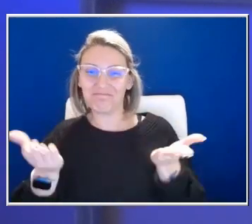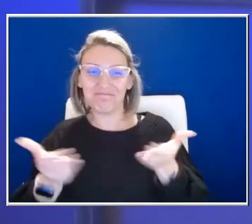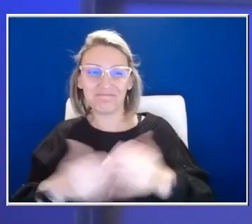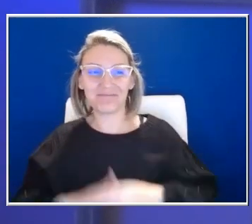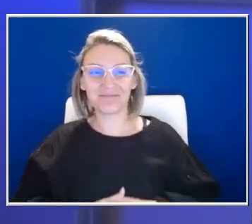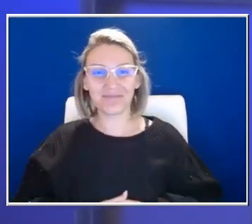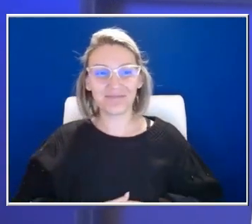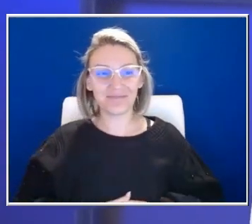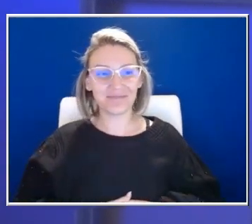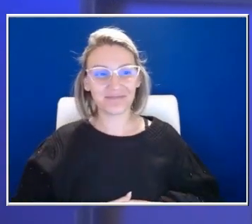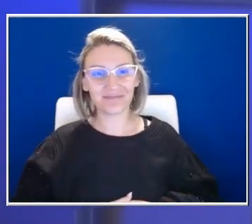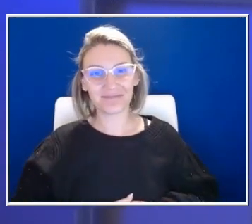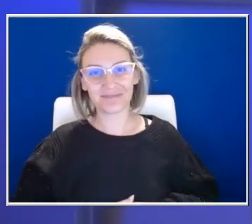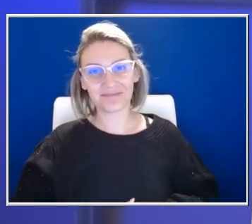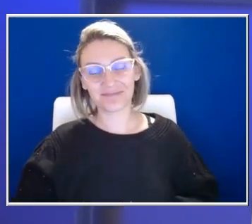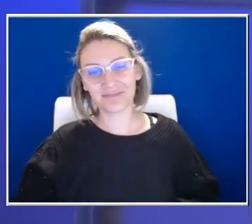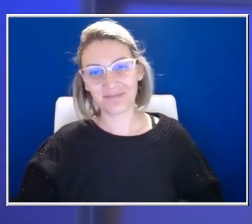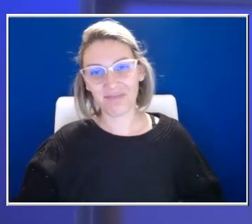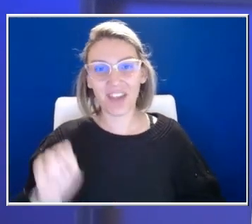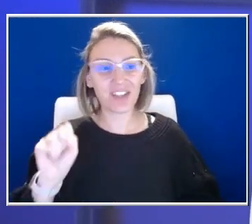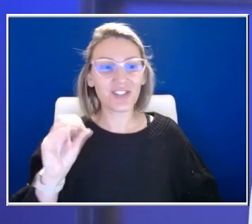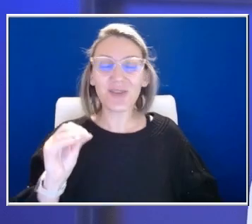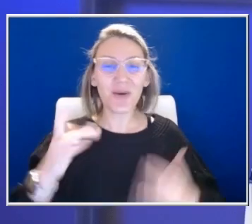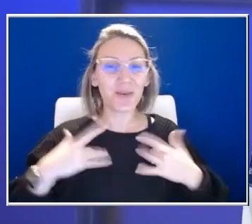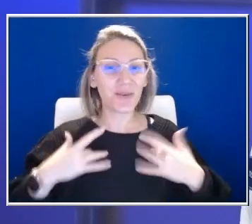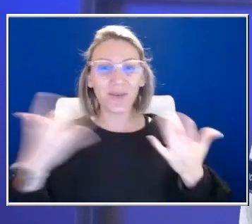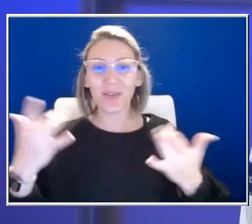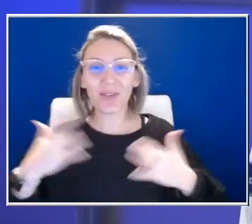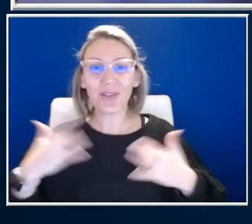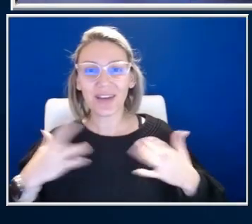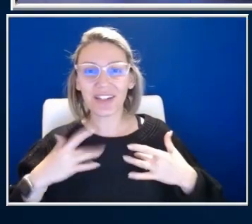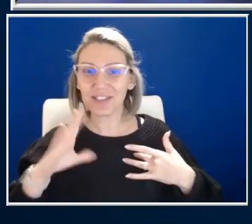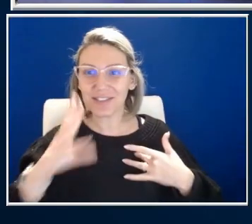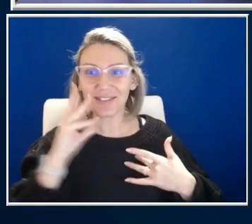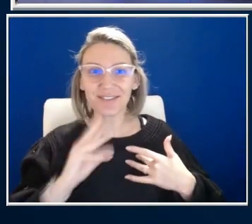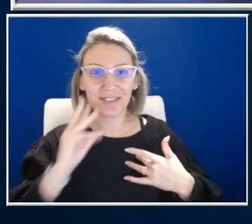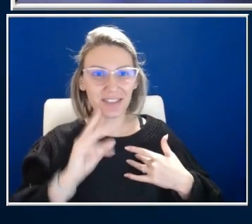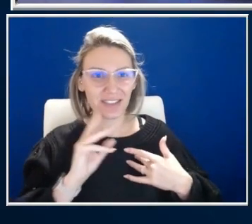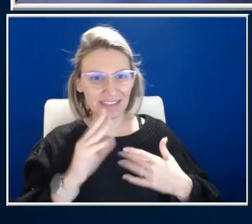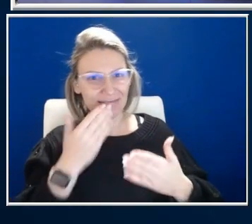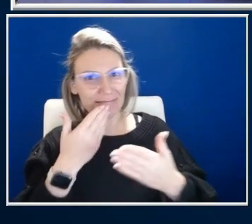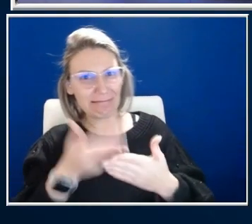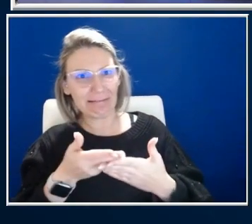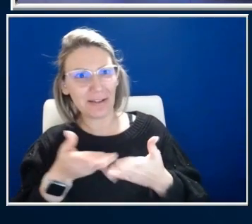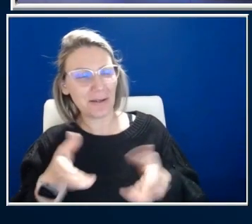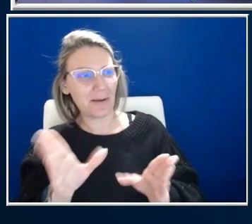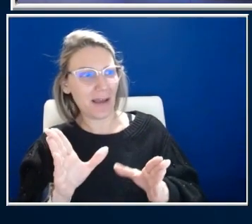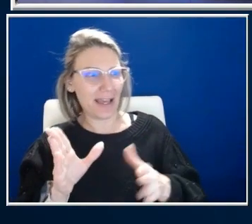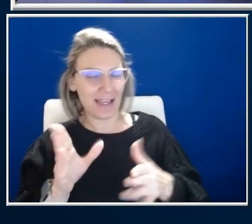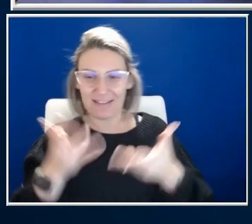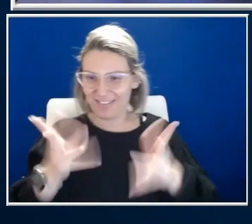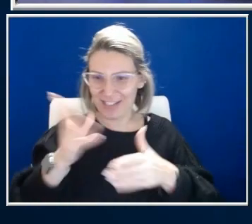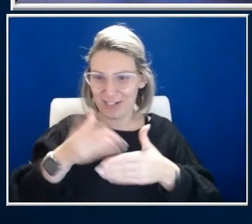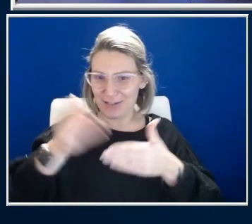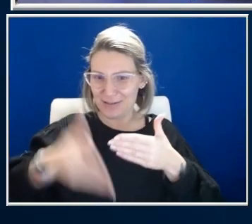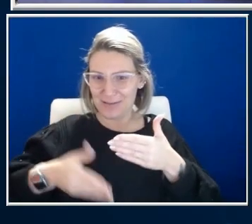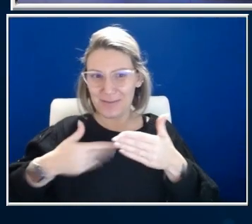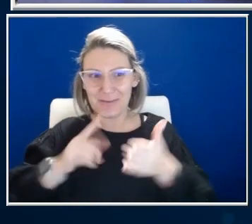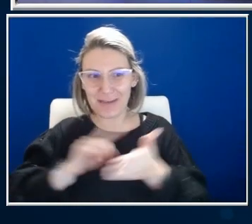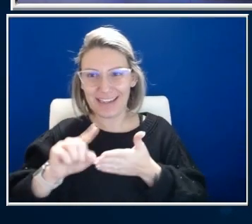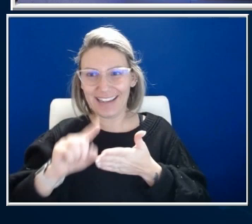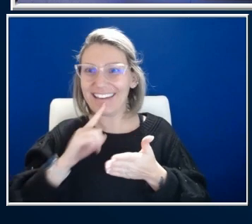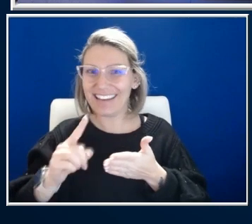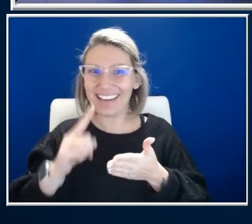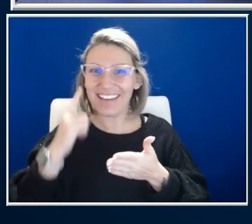I just so thrilled that was what her experience was. It's a good way to end a week, isn't it? This Right, is a good Friday I know. chat to have Miss Yolanda with us